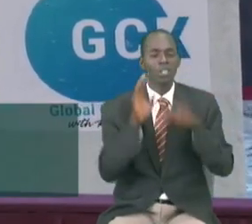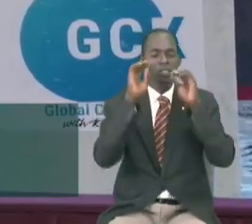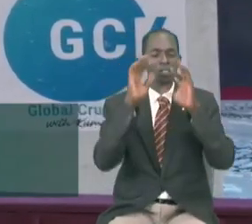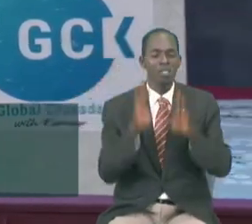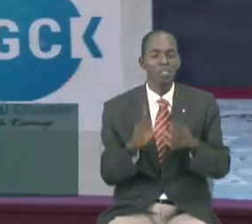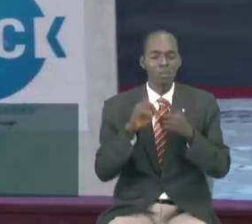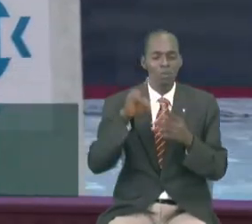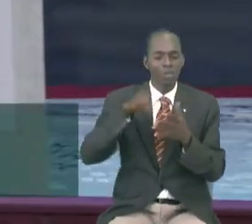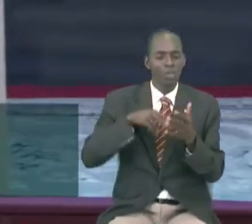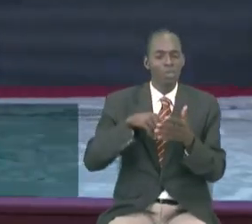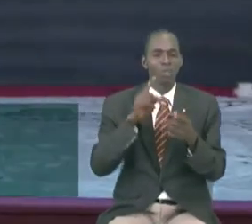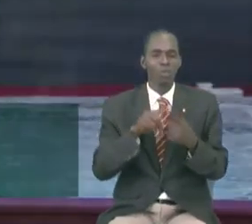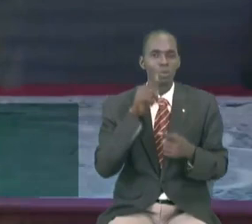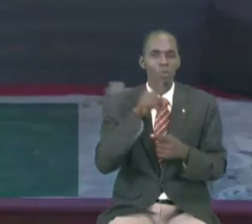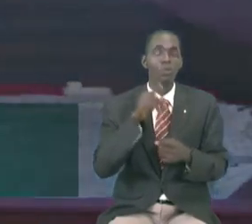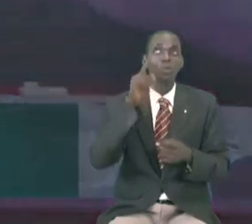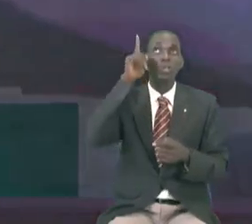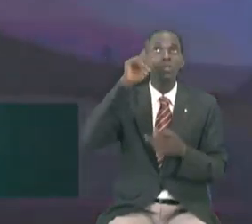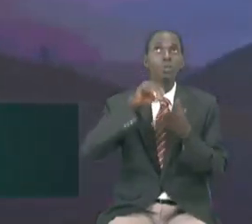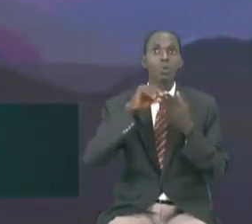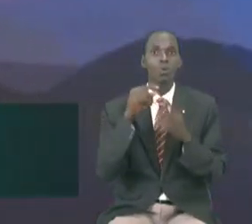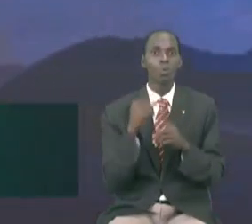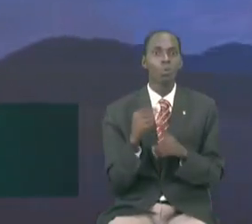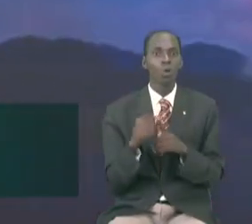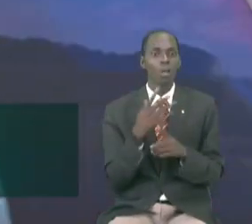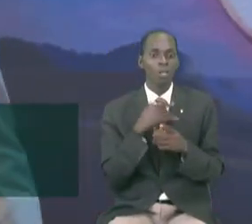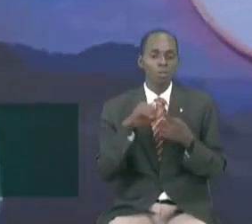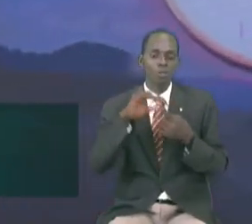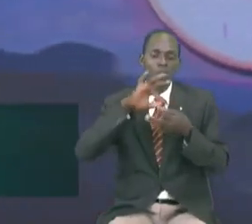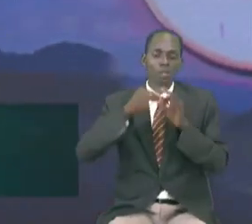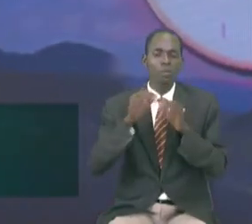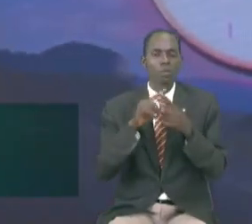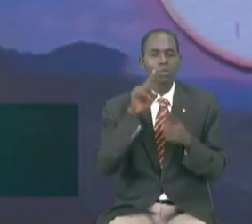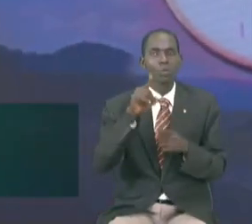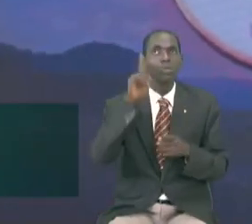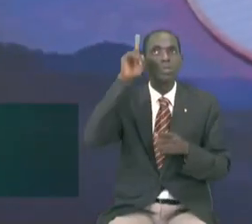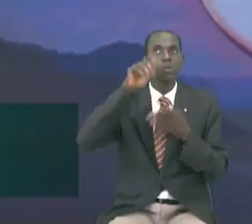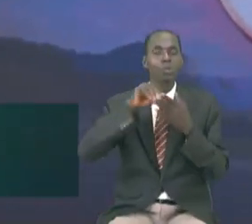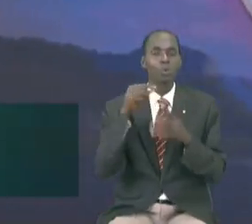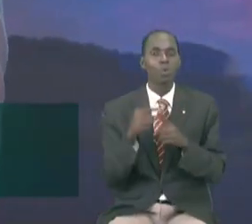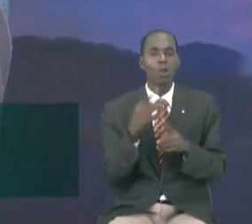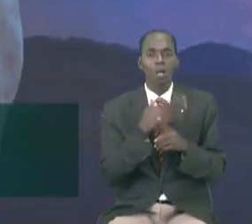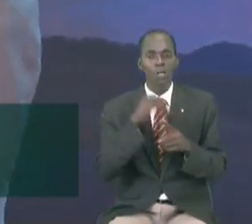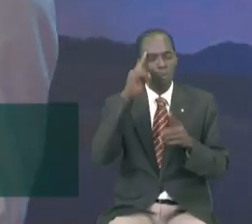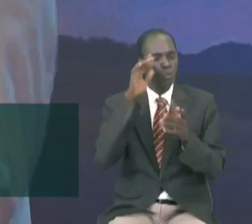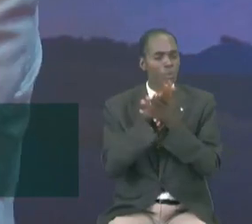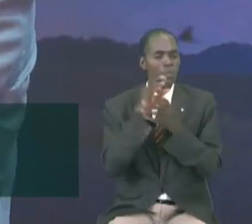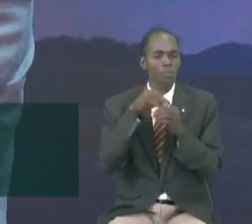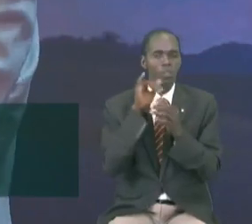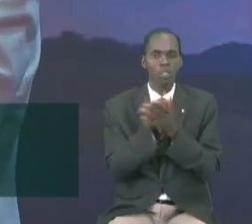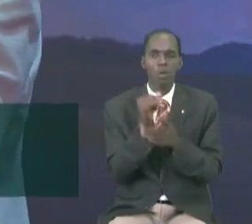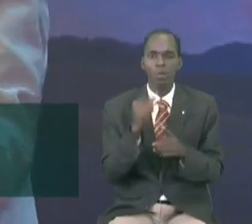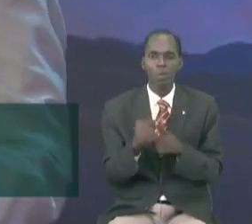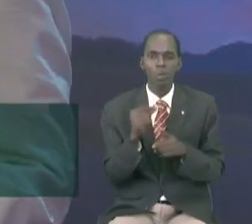God. You have not seen Calvary. You have not seen Christ on the cross, but it's written and recorded by the people,